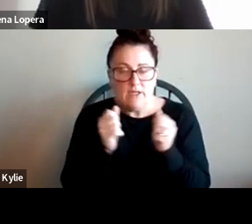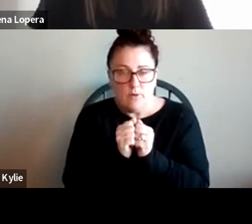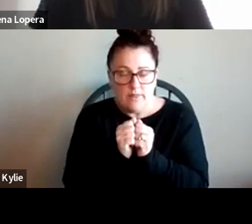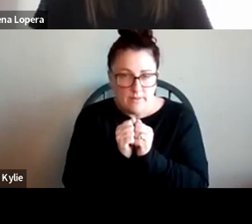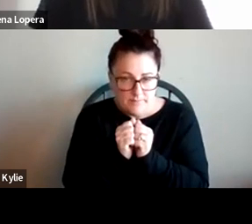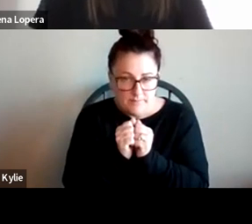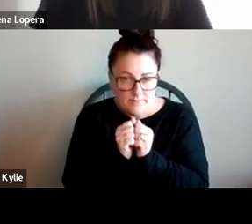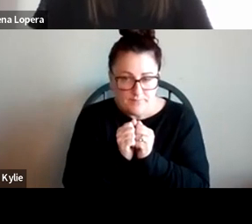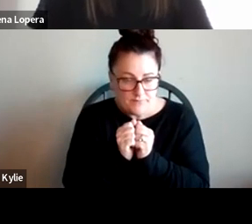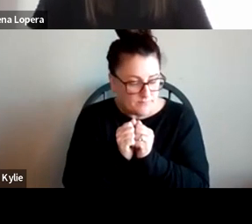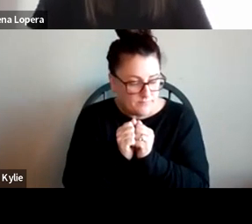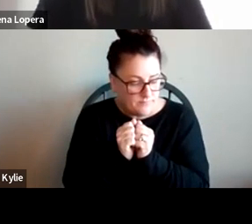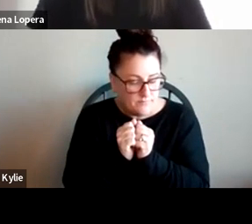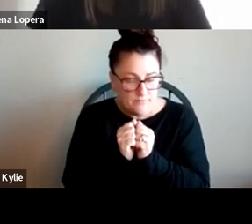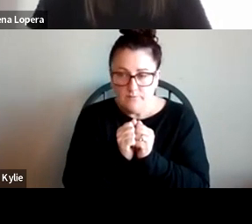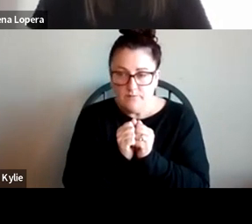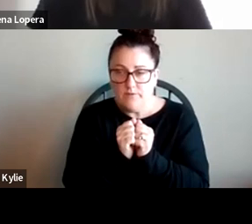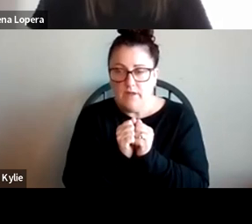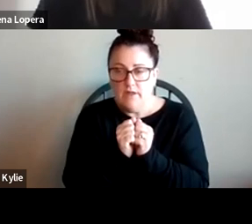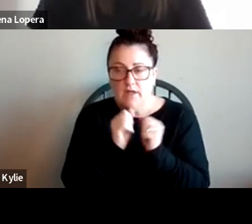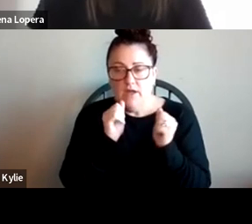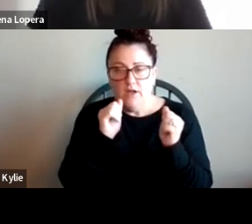what is confronting the